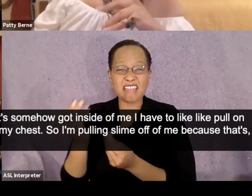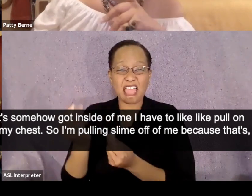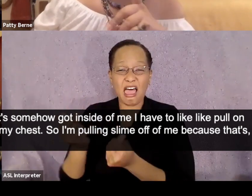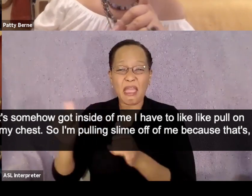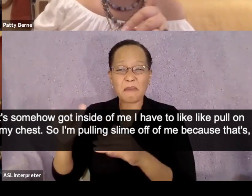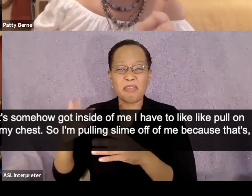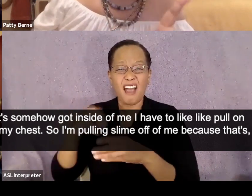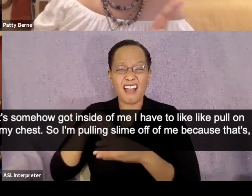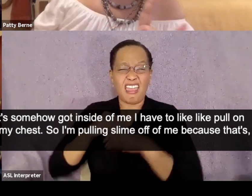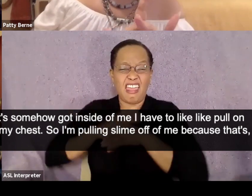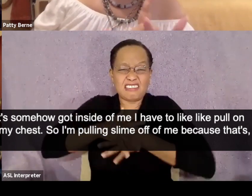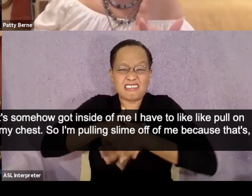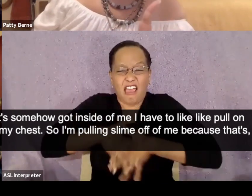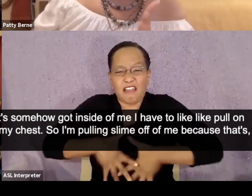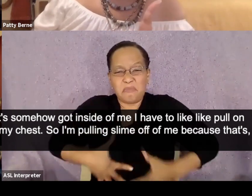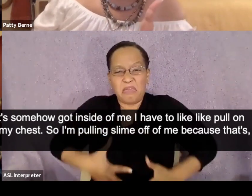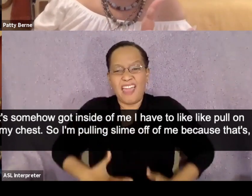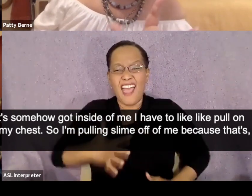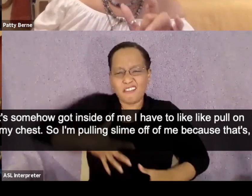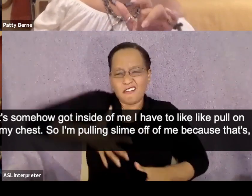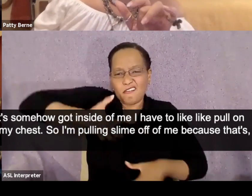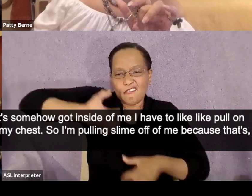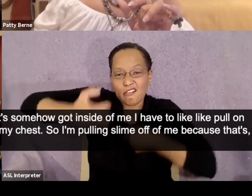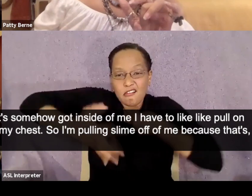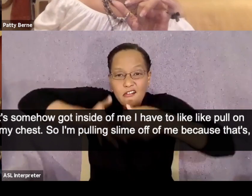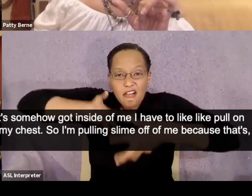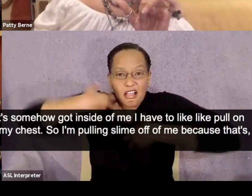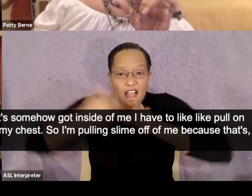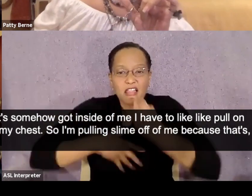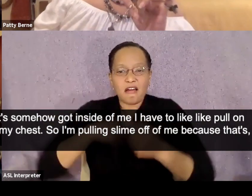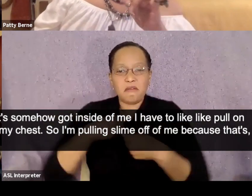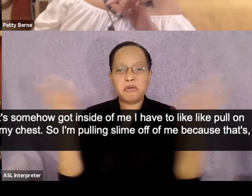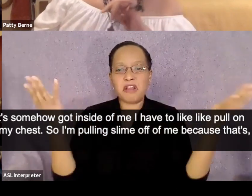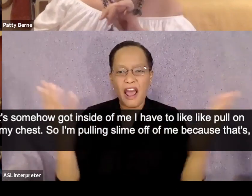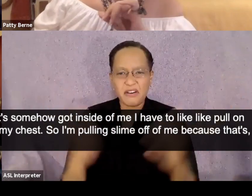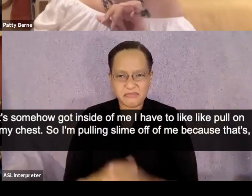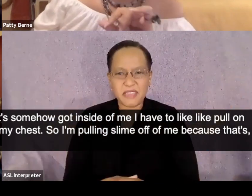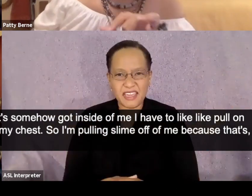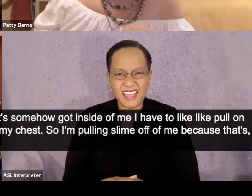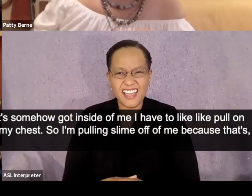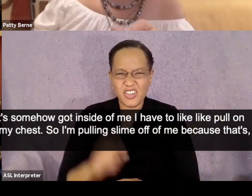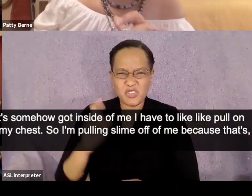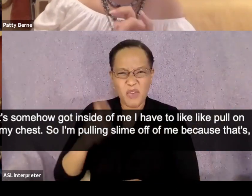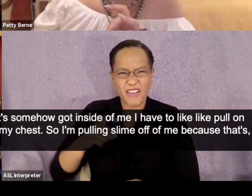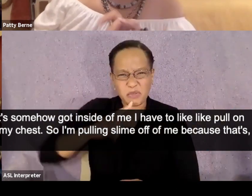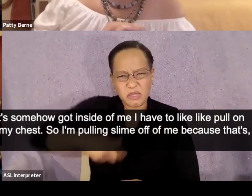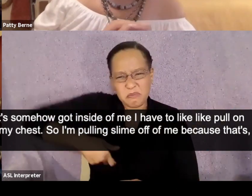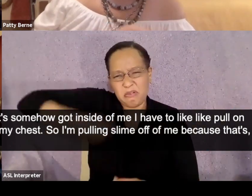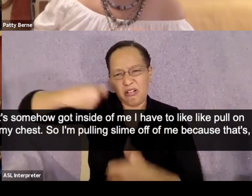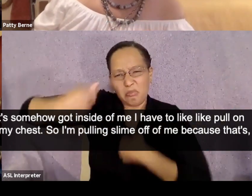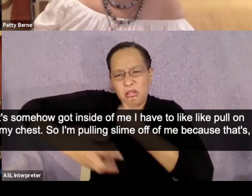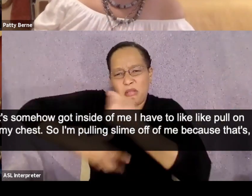to like pull out of me, and I'm making a face, and like pulling from my chest.